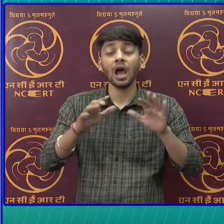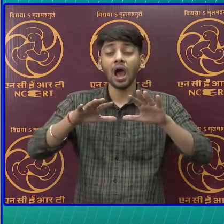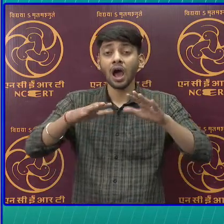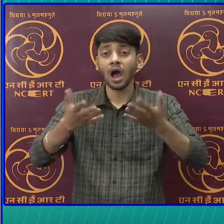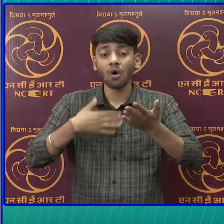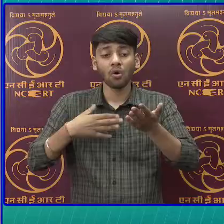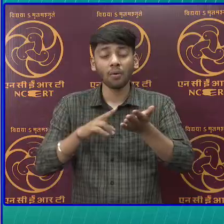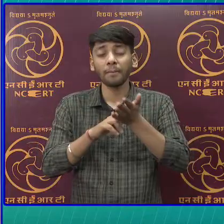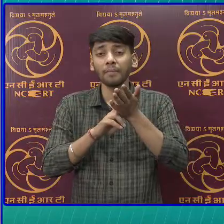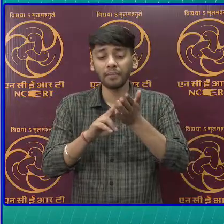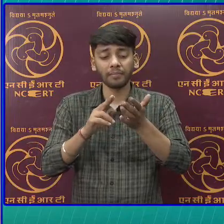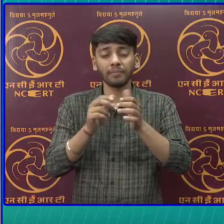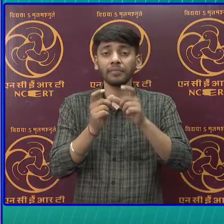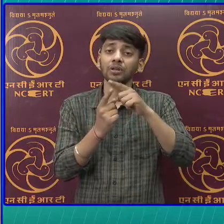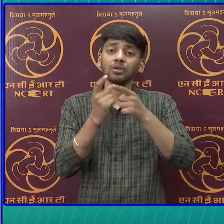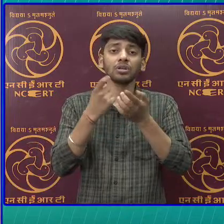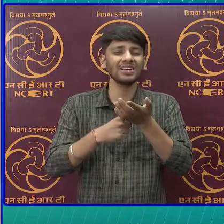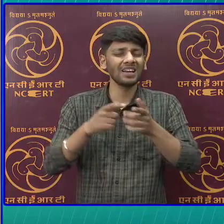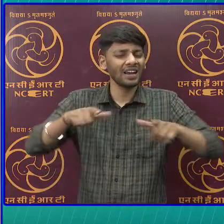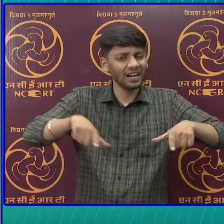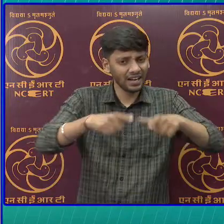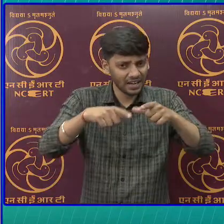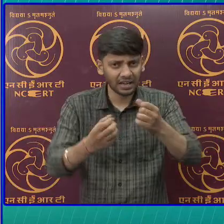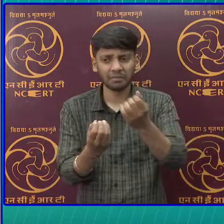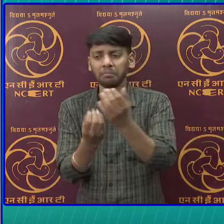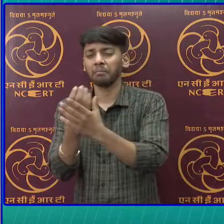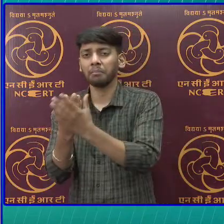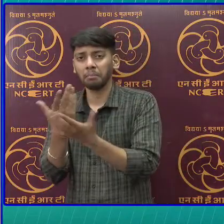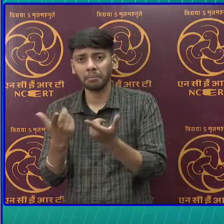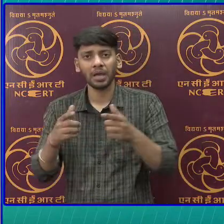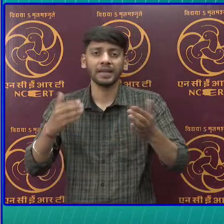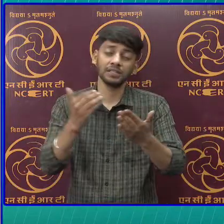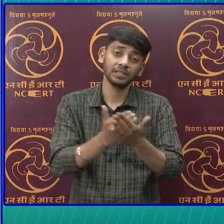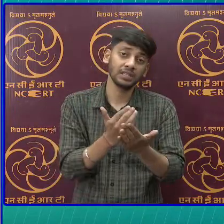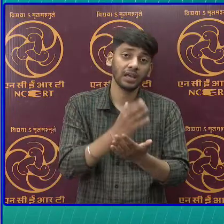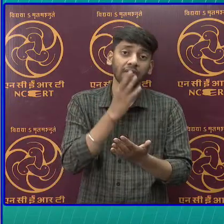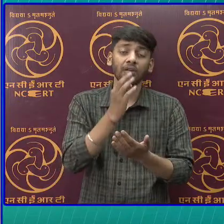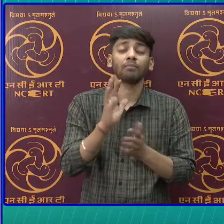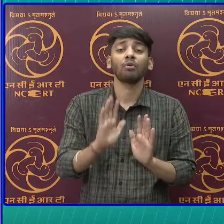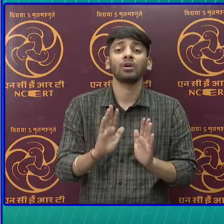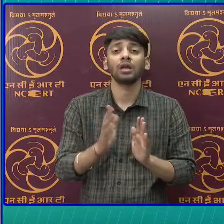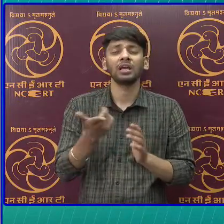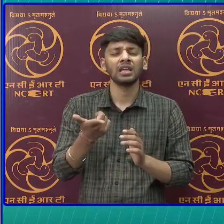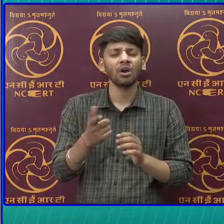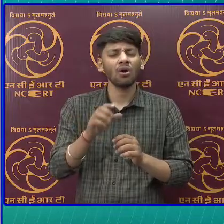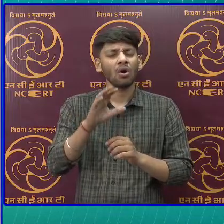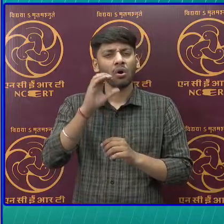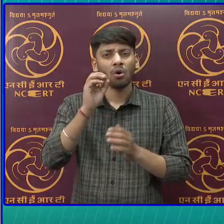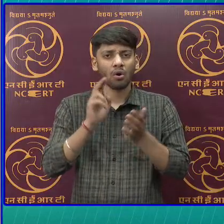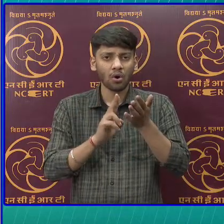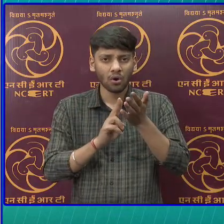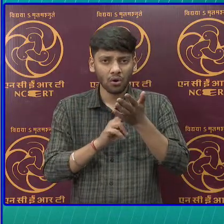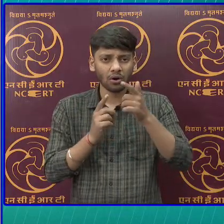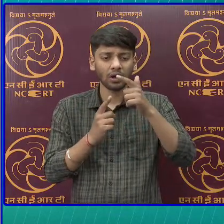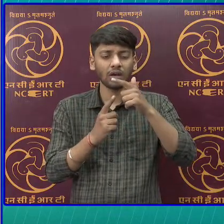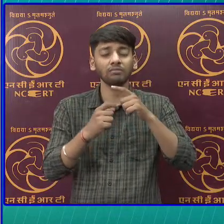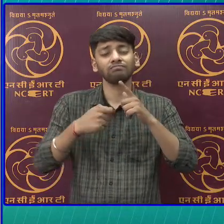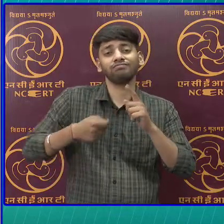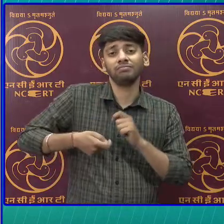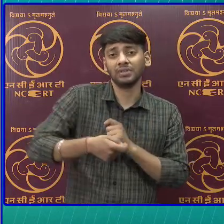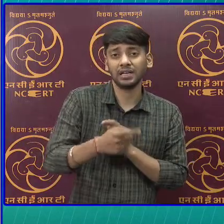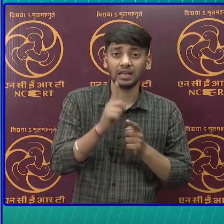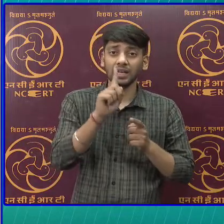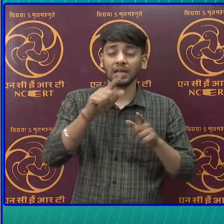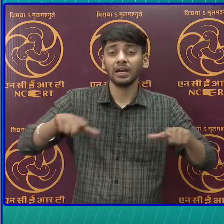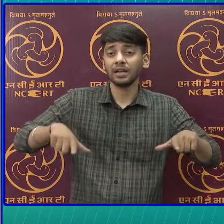nature. And ma'am, why the poem is entitled as On Killing a Tree, not as Killing a Tree as you earlier told me?